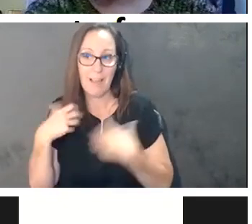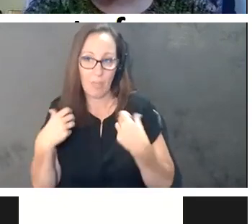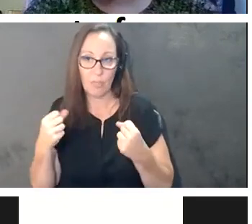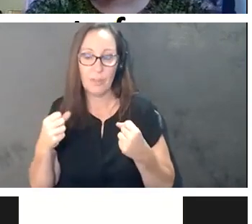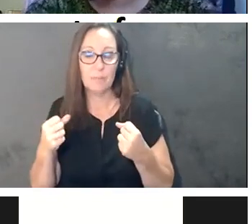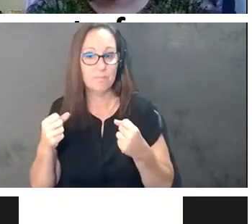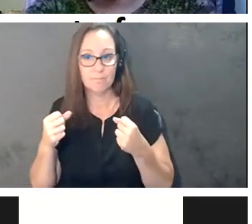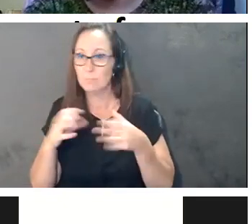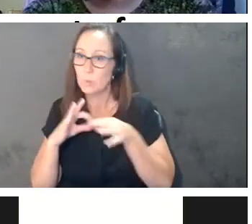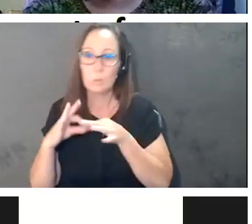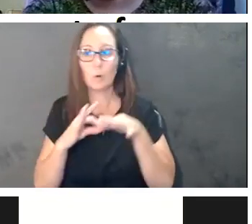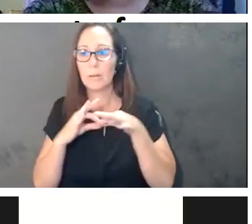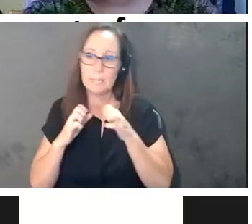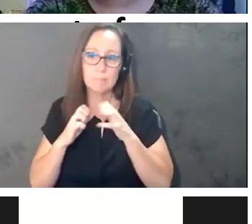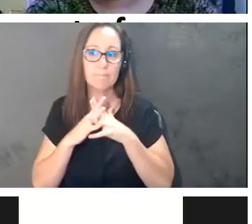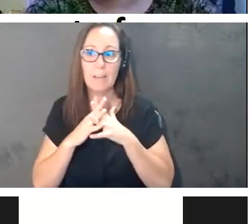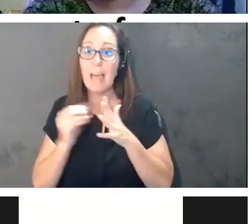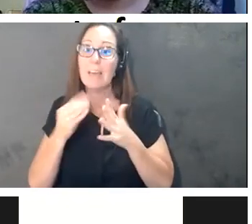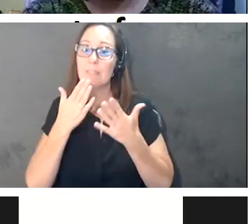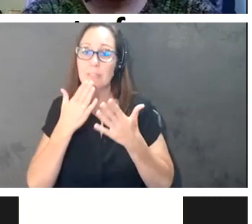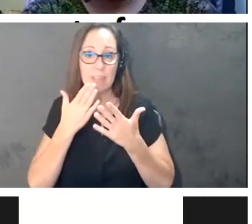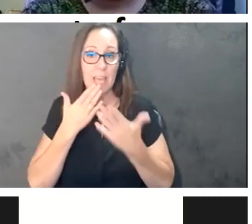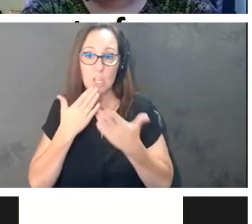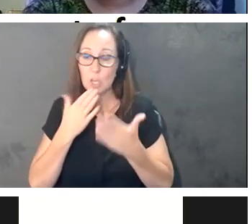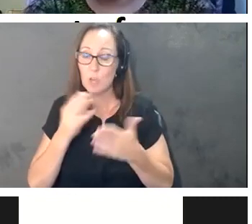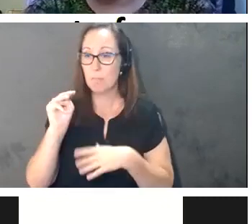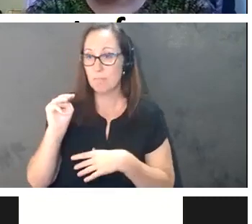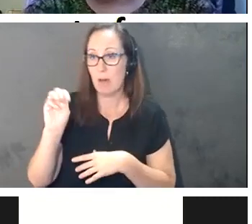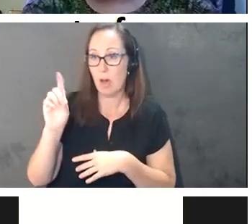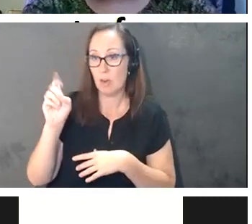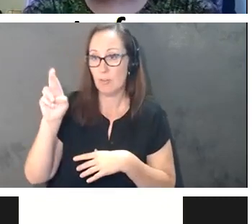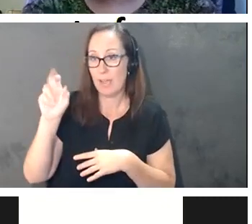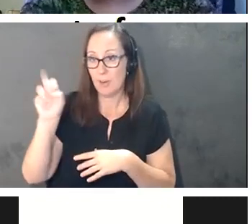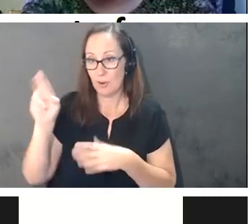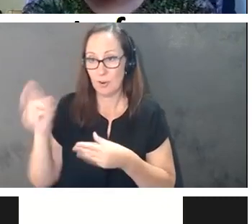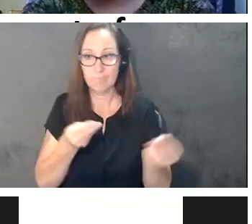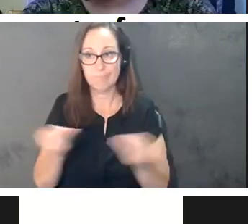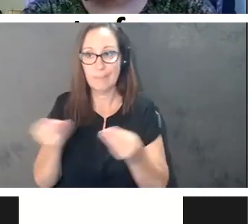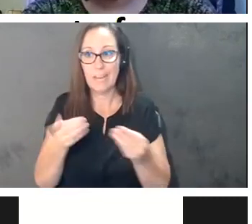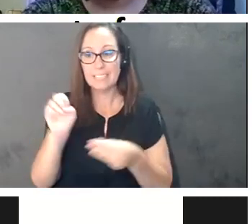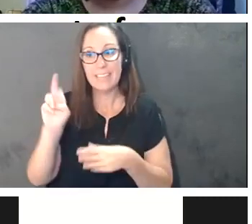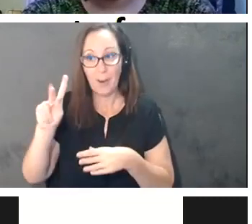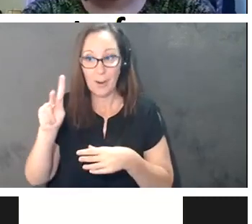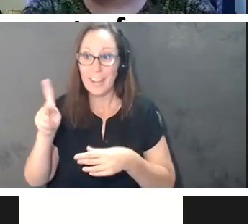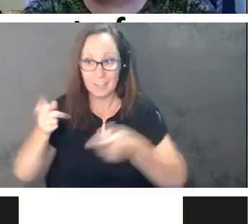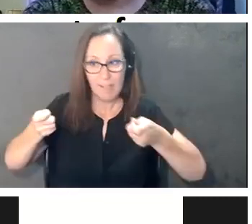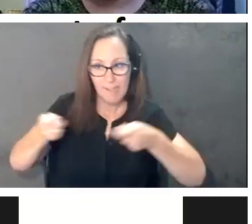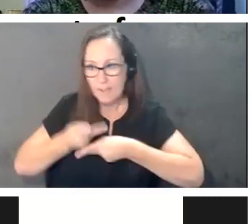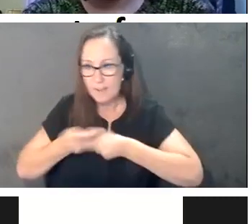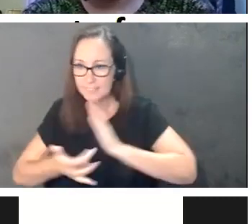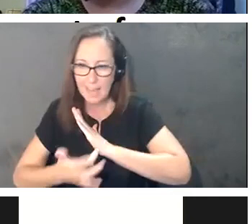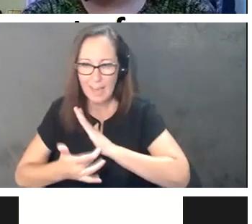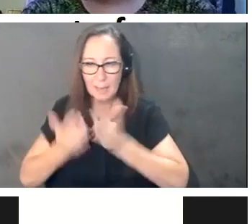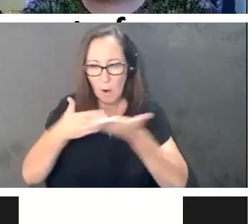would also like to help our wonderful moderator, Derek, who has been leading the technical side behind our